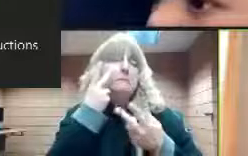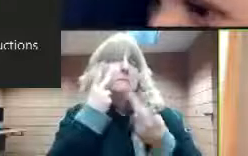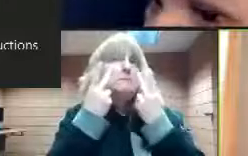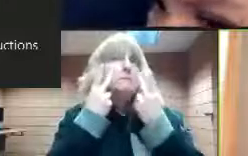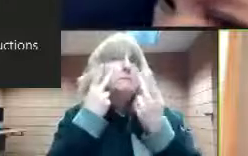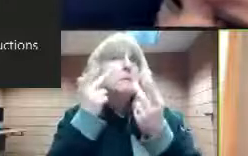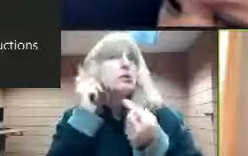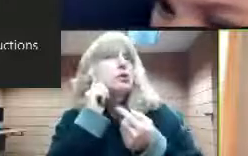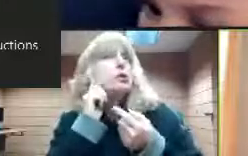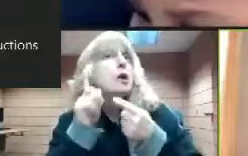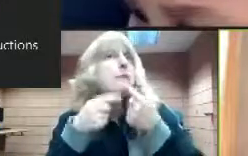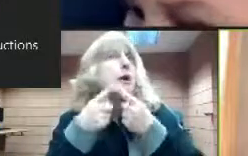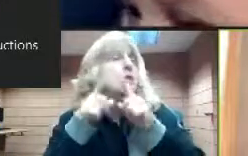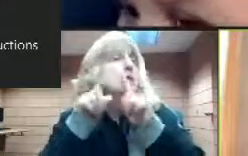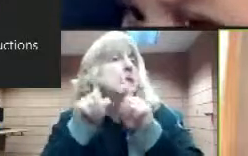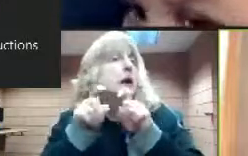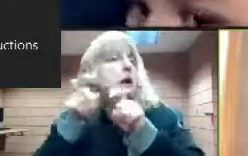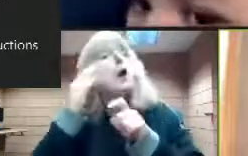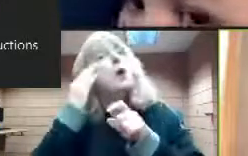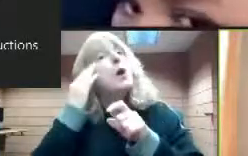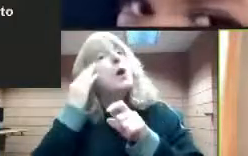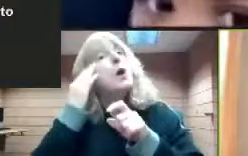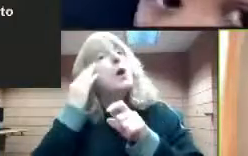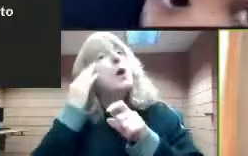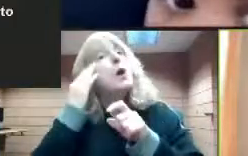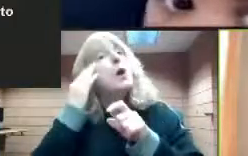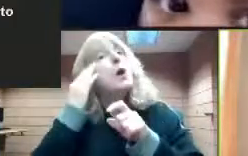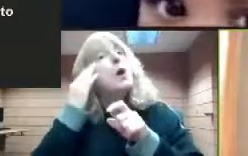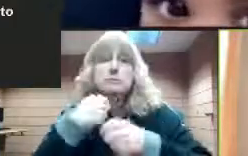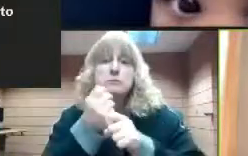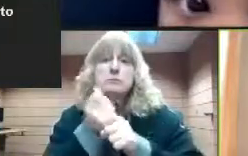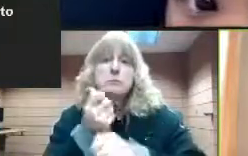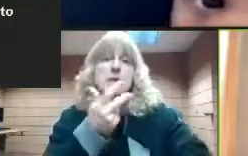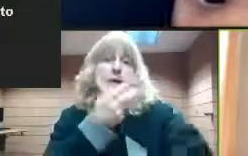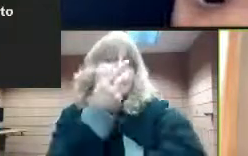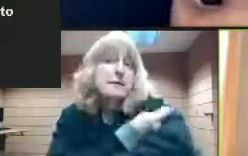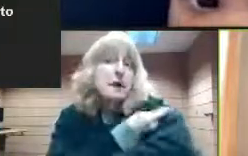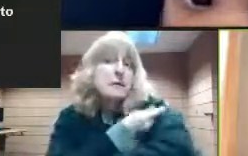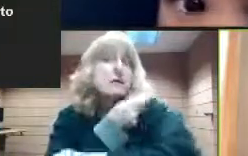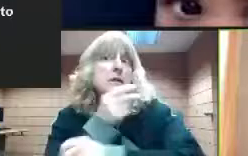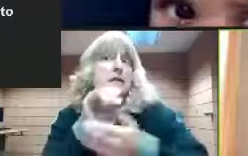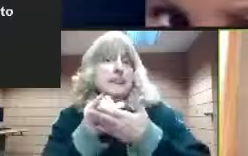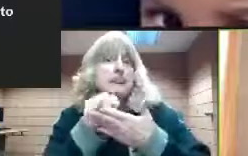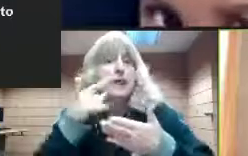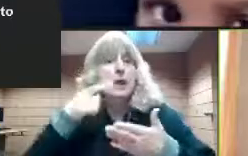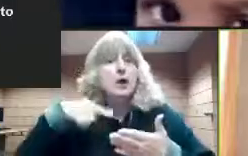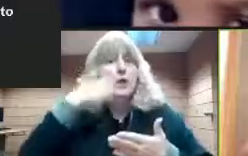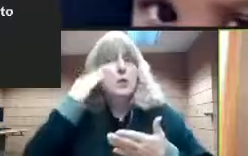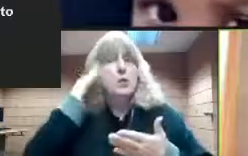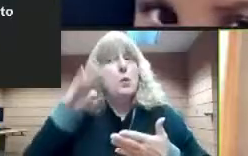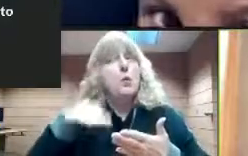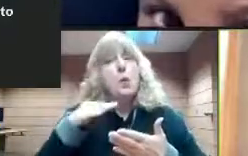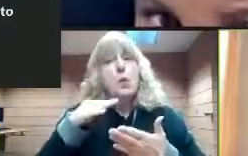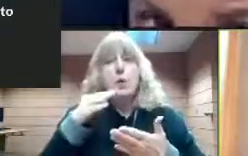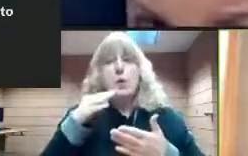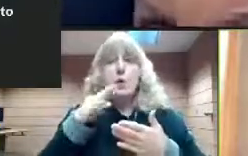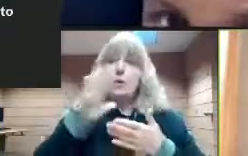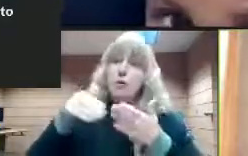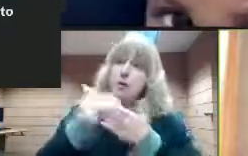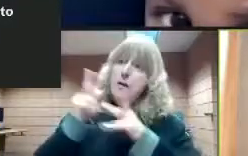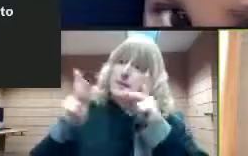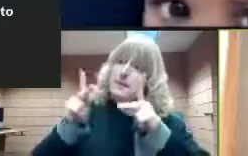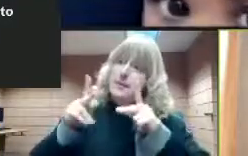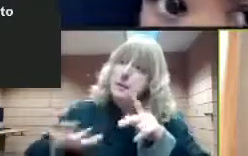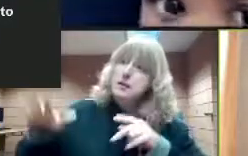in the process of creating a vaccination that is going to be for children. And we know that for herd immunity, of course, children do